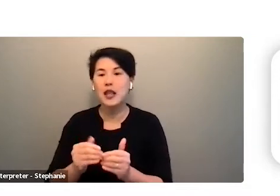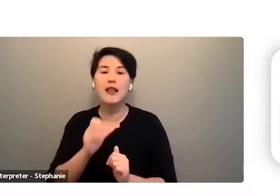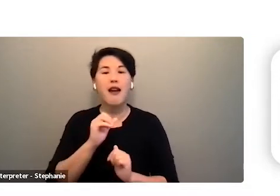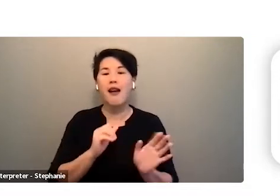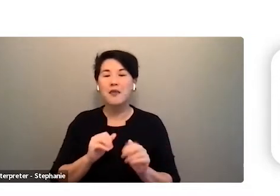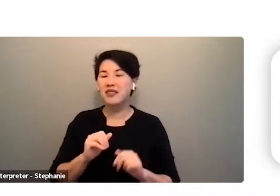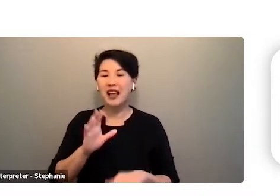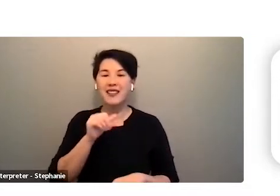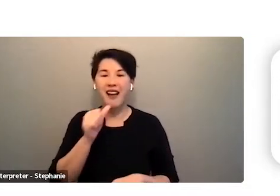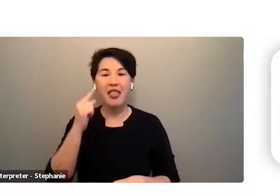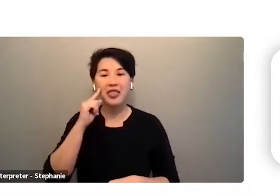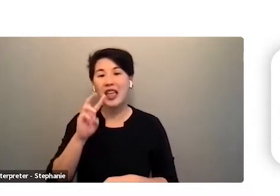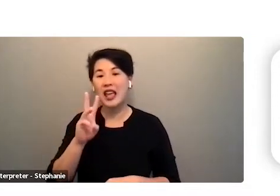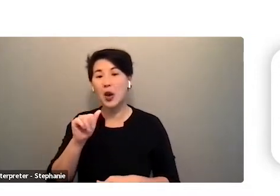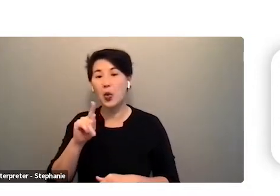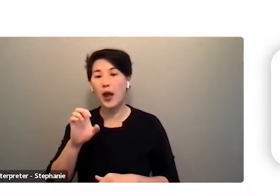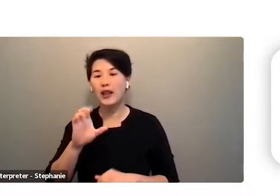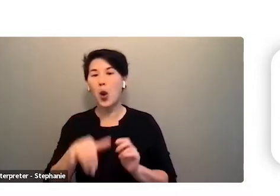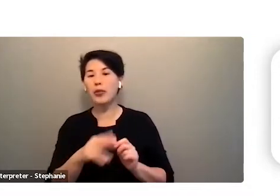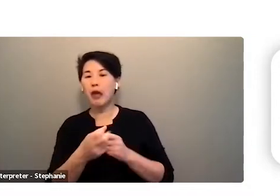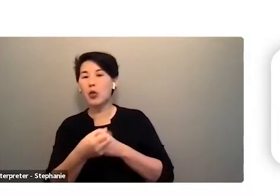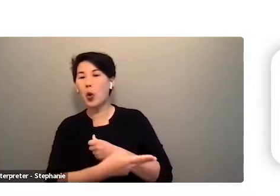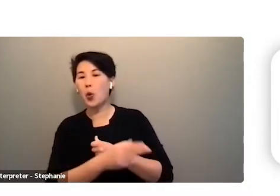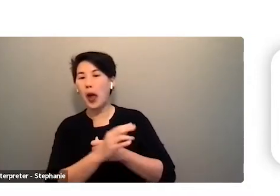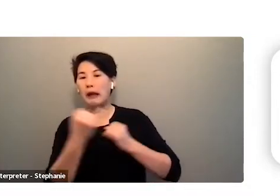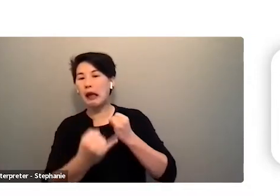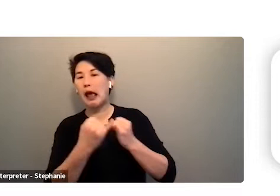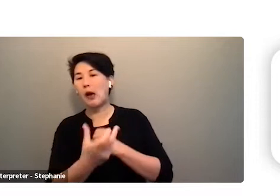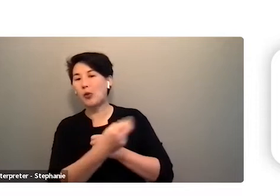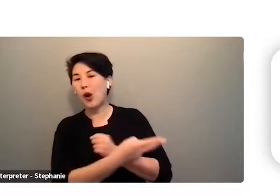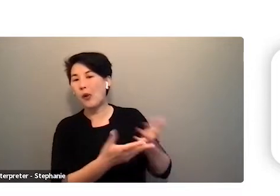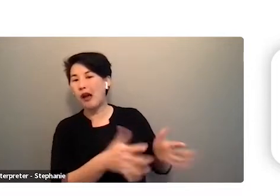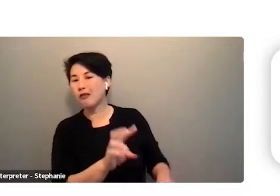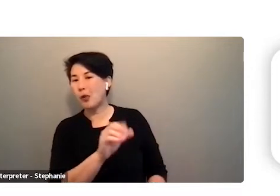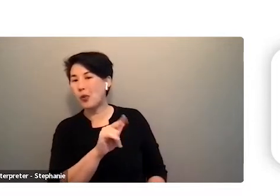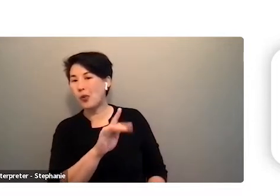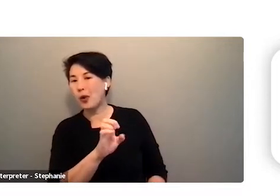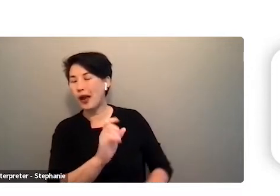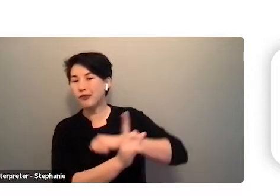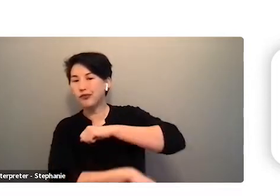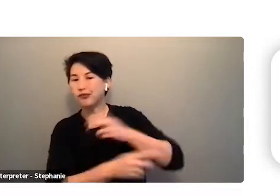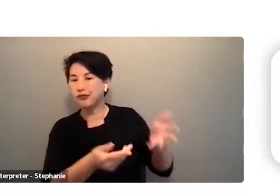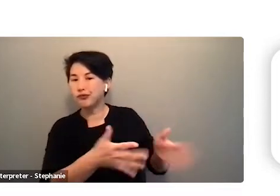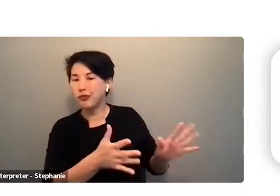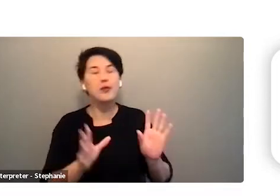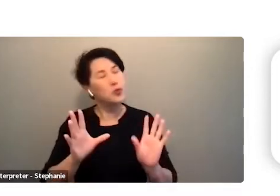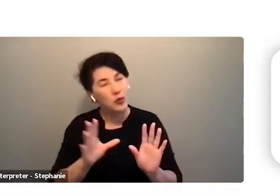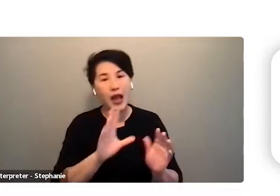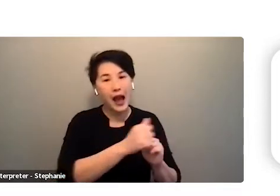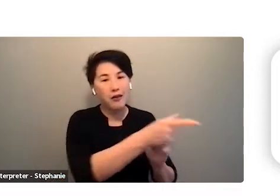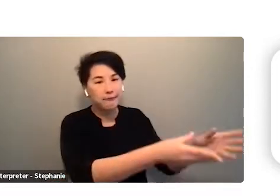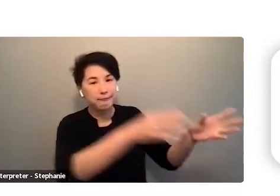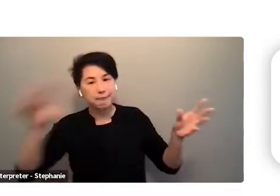this linear thing at the very end of the process, but more in, a circular design and how that works in a framework. So they